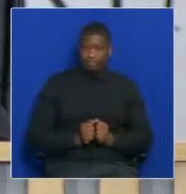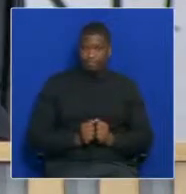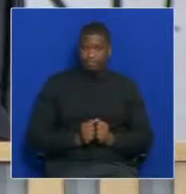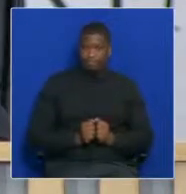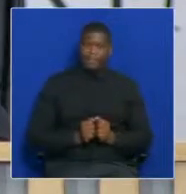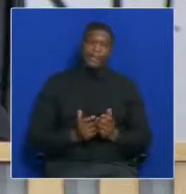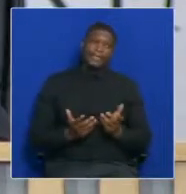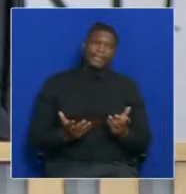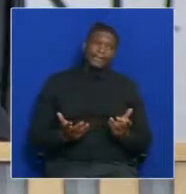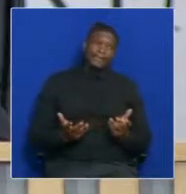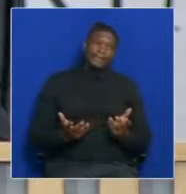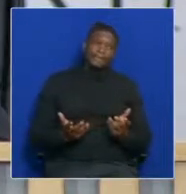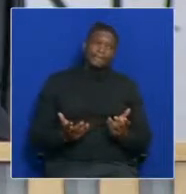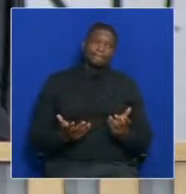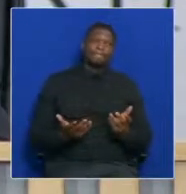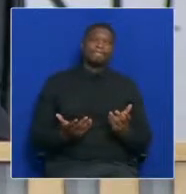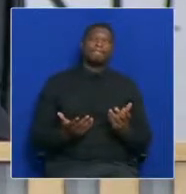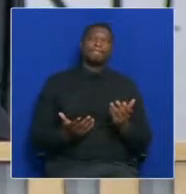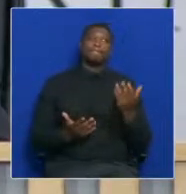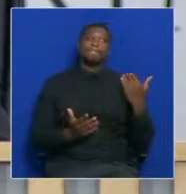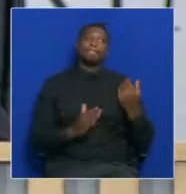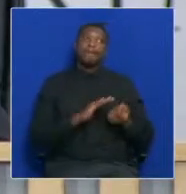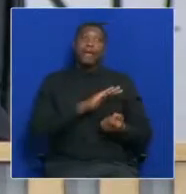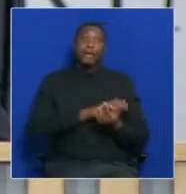There was a point,